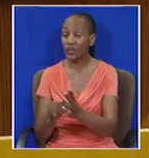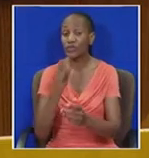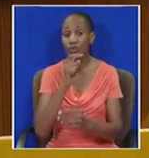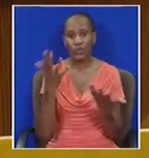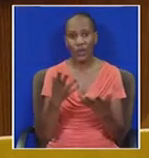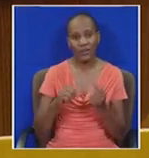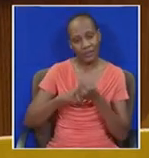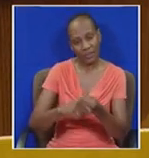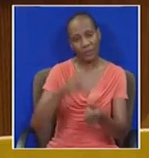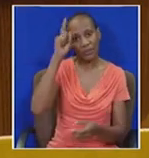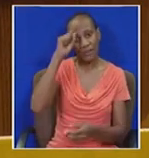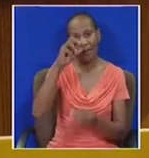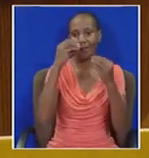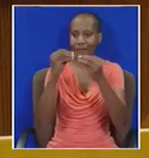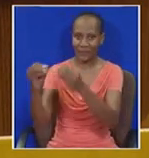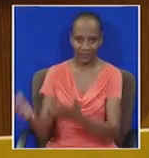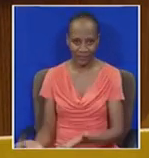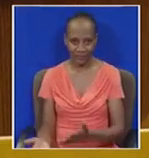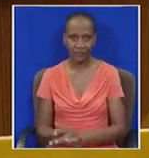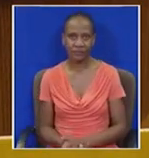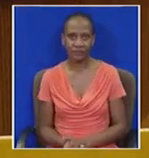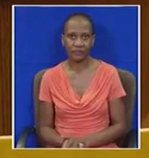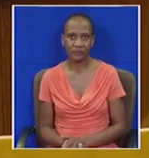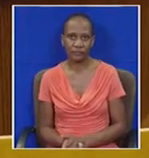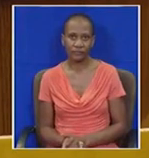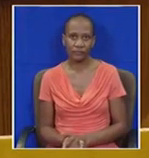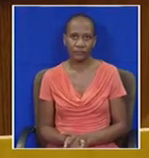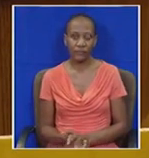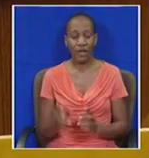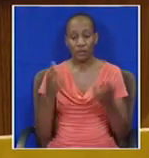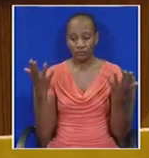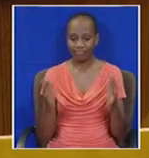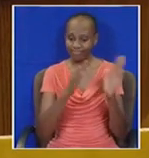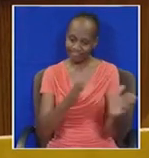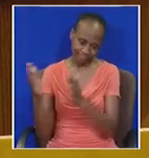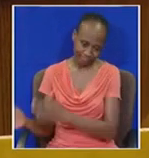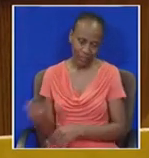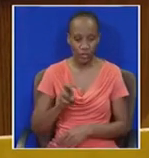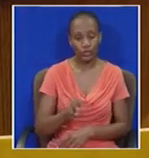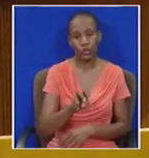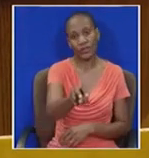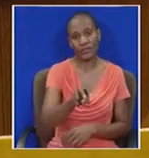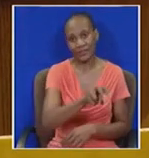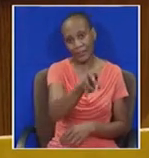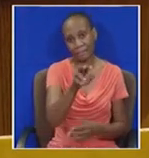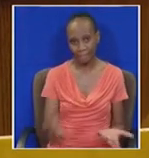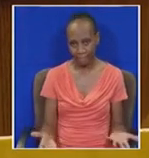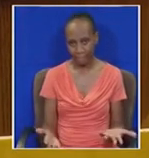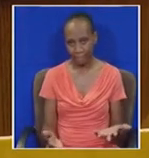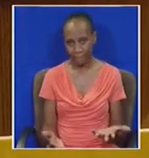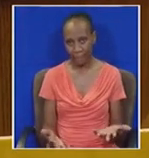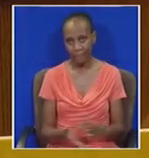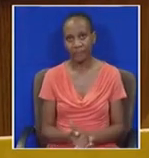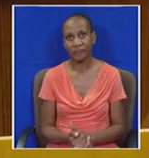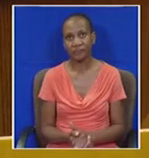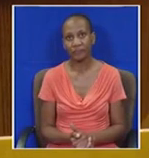industrialists to date. But let us come to tourism. a labor-intensive sector.